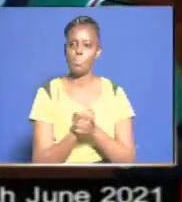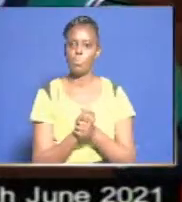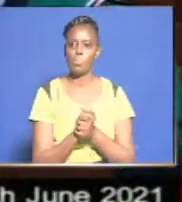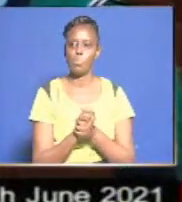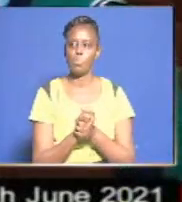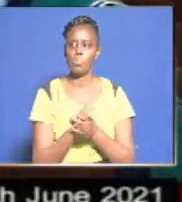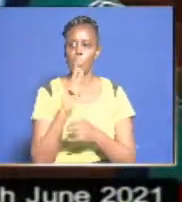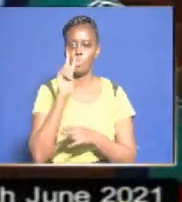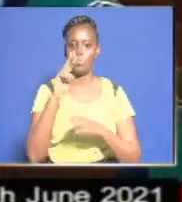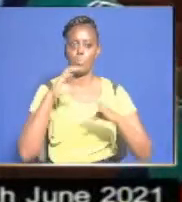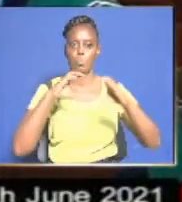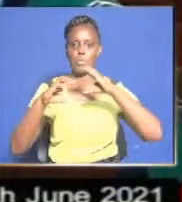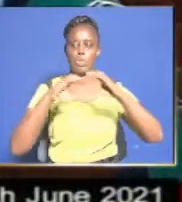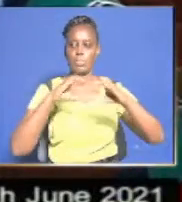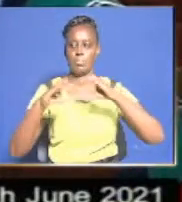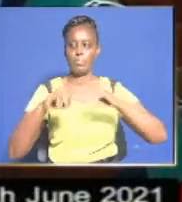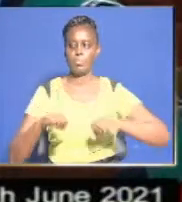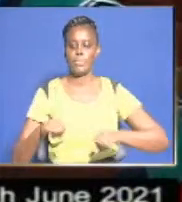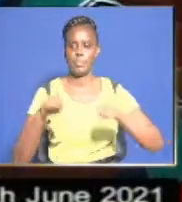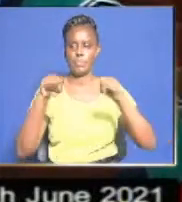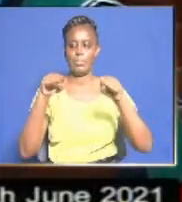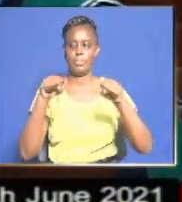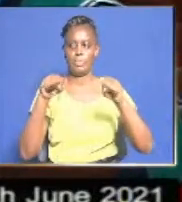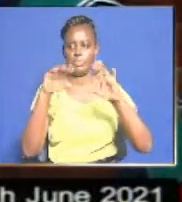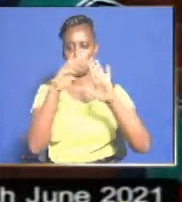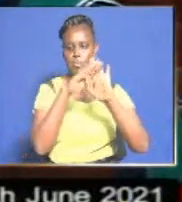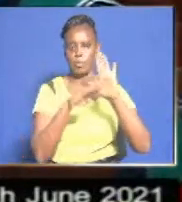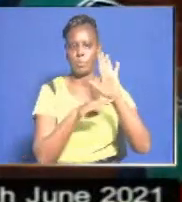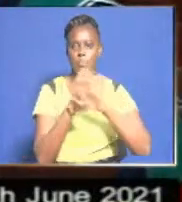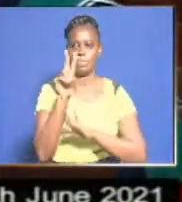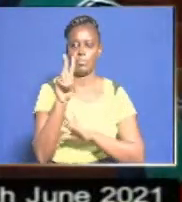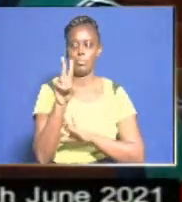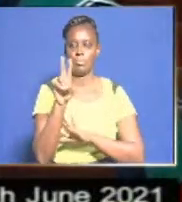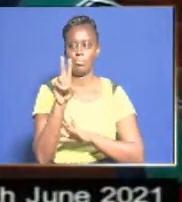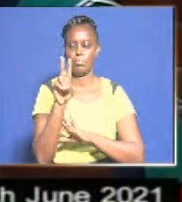Order number two, communication from the chair.